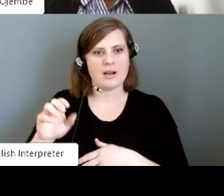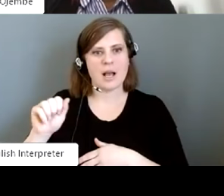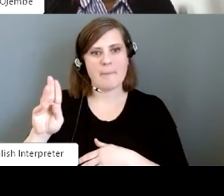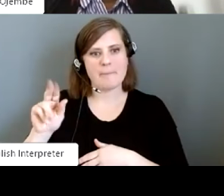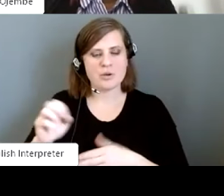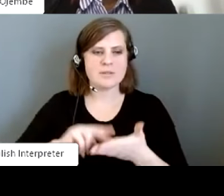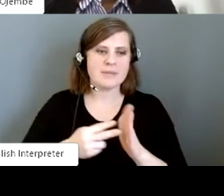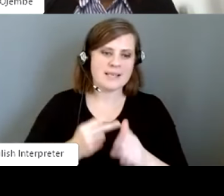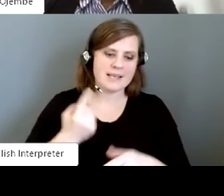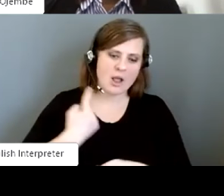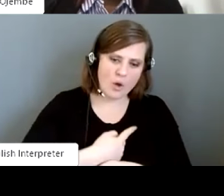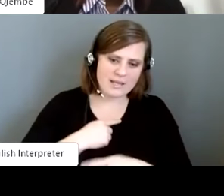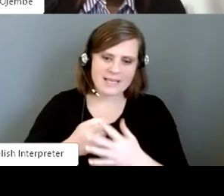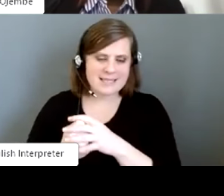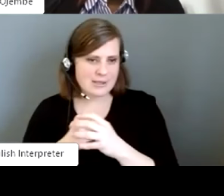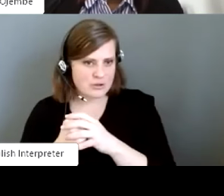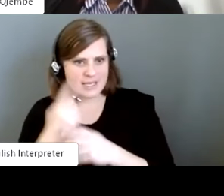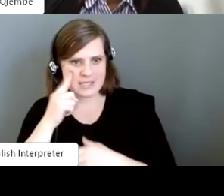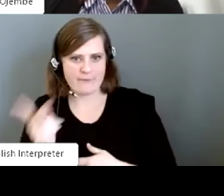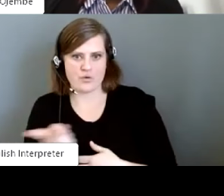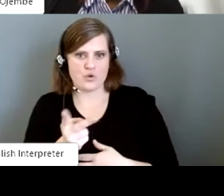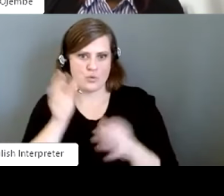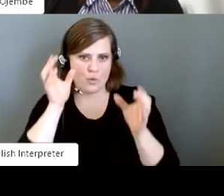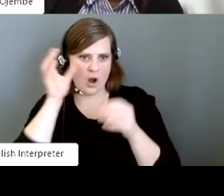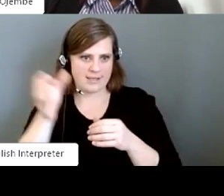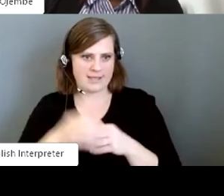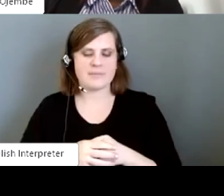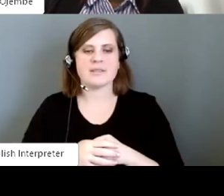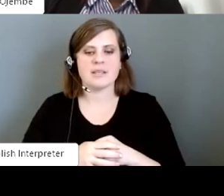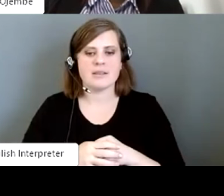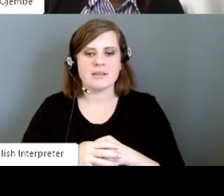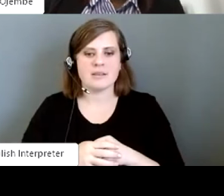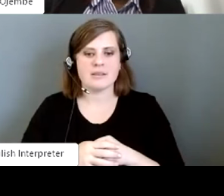and the intersection between these two concepts. So in